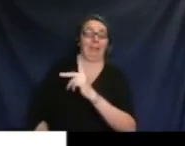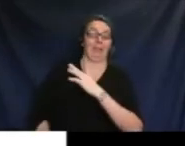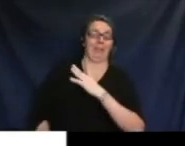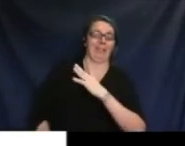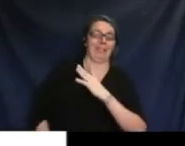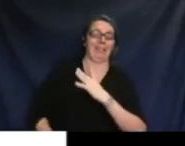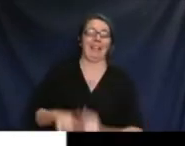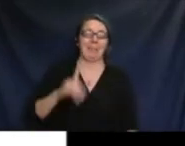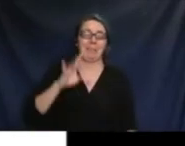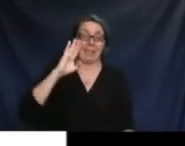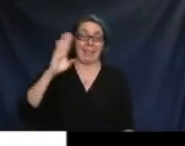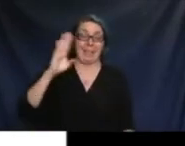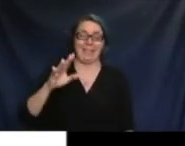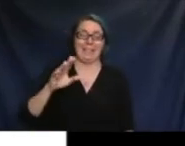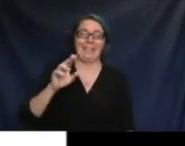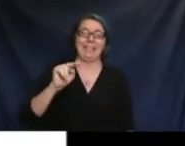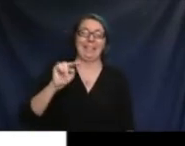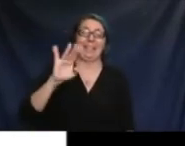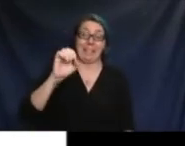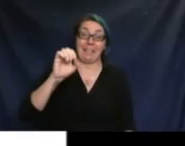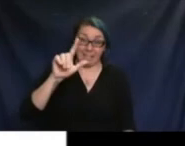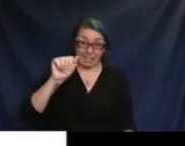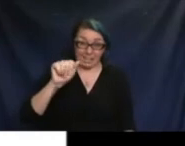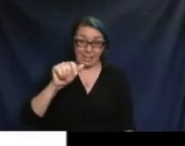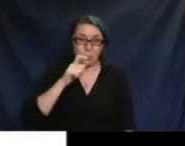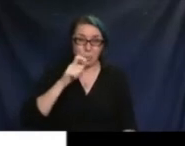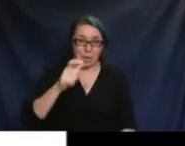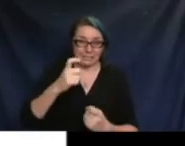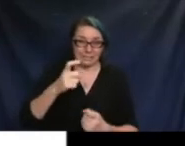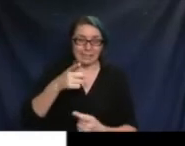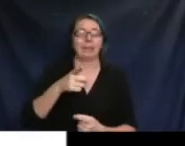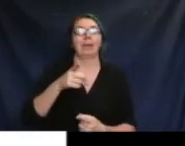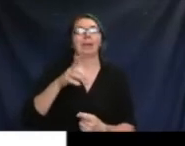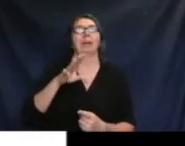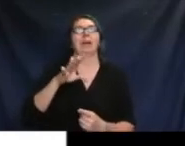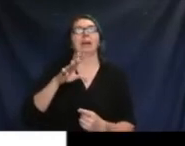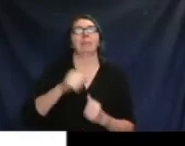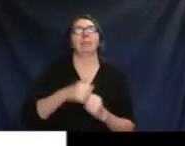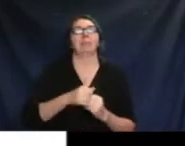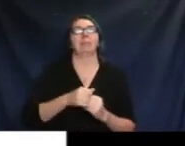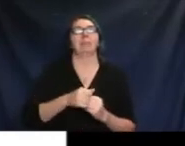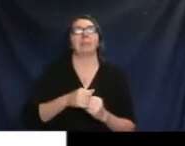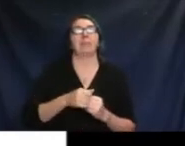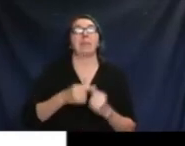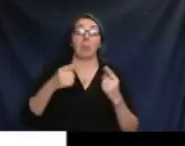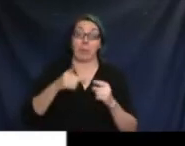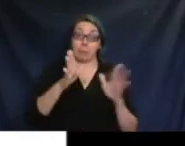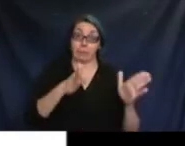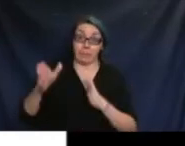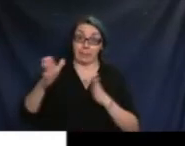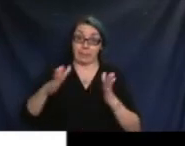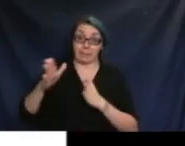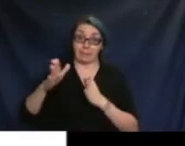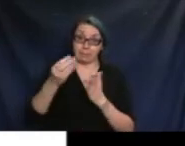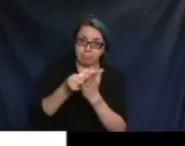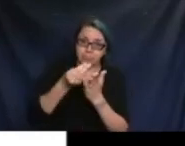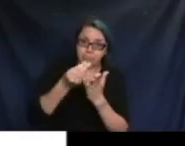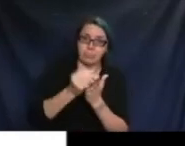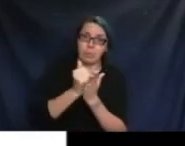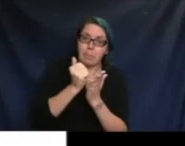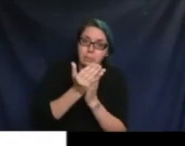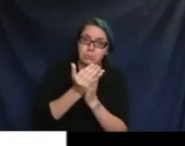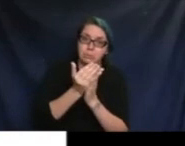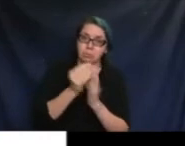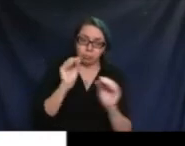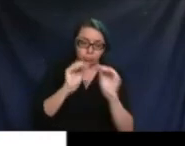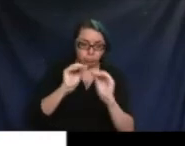Nicola. I would say that in terms of budgeting, you are it's probably